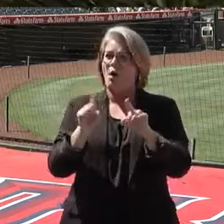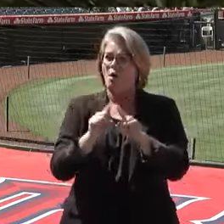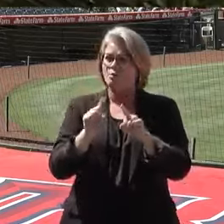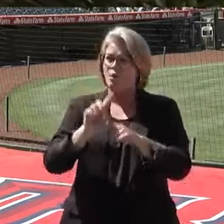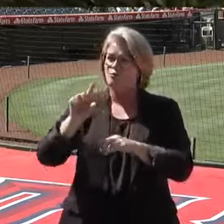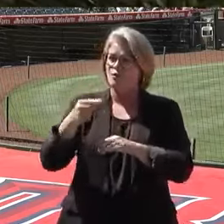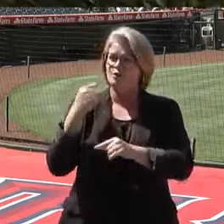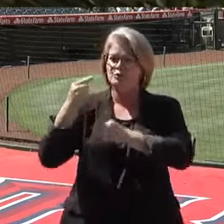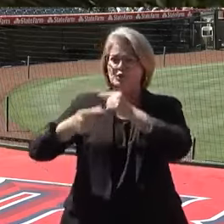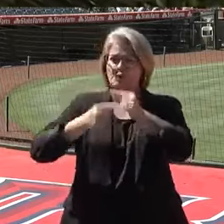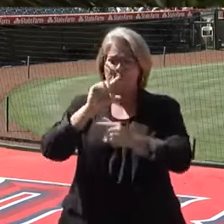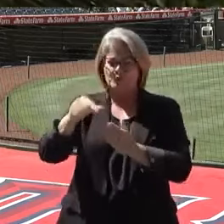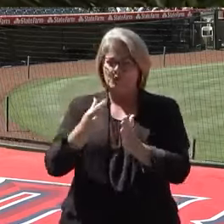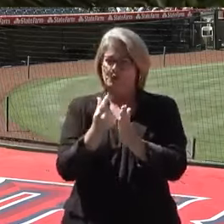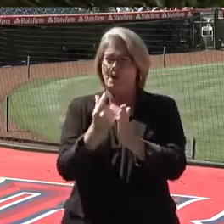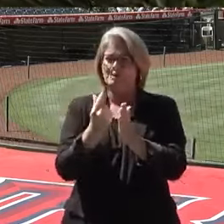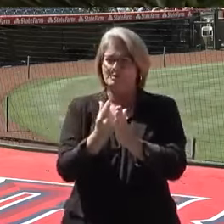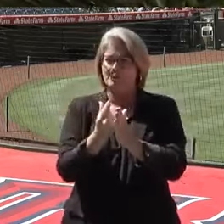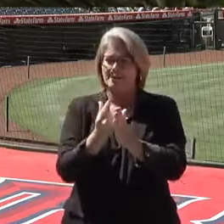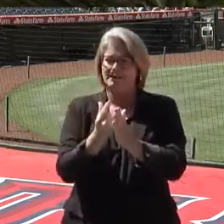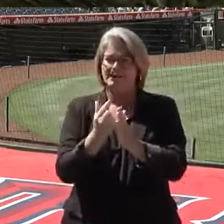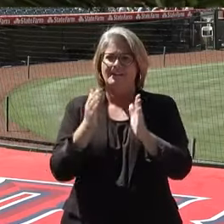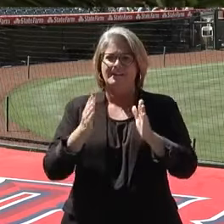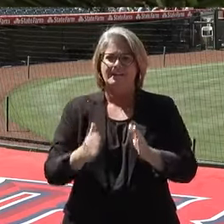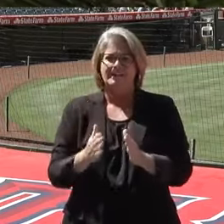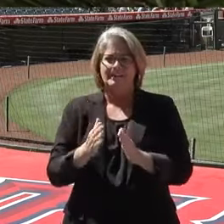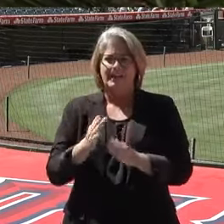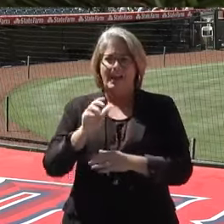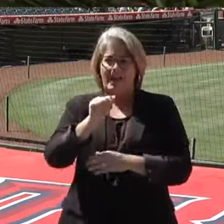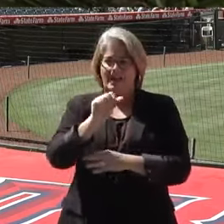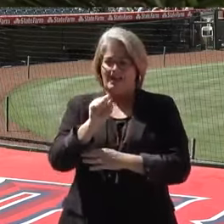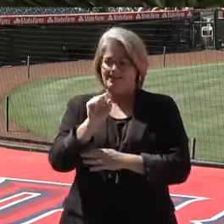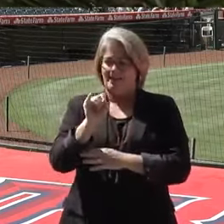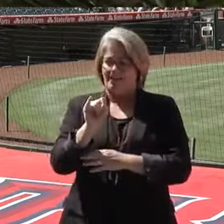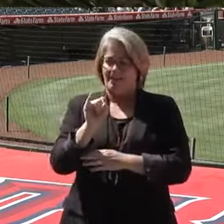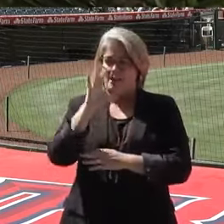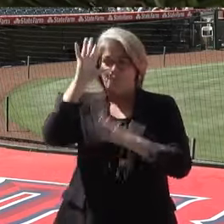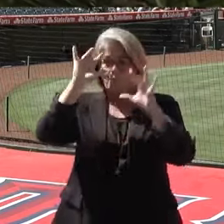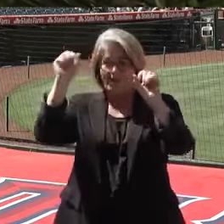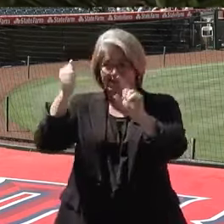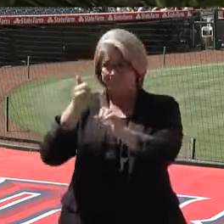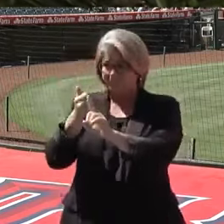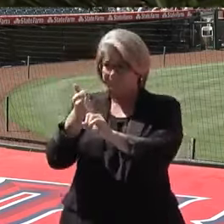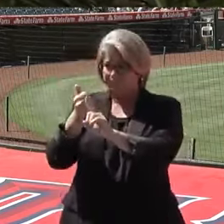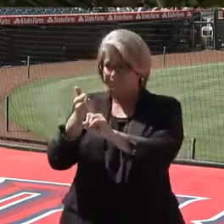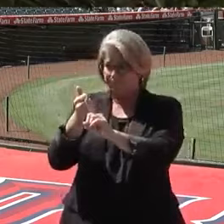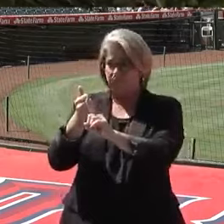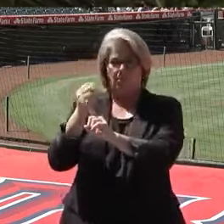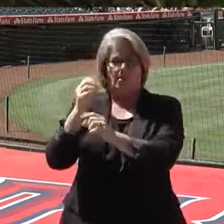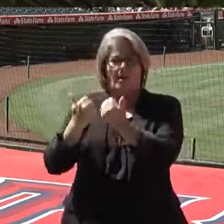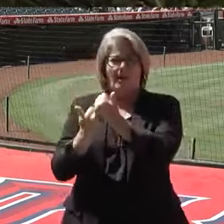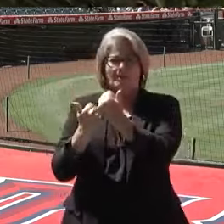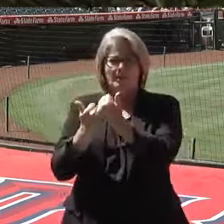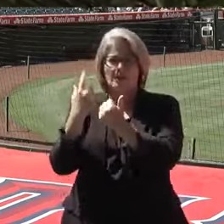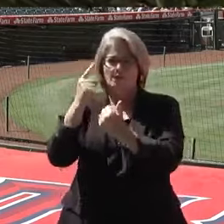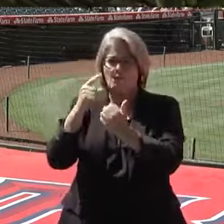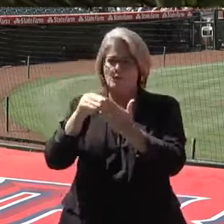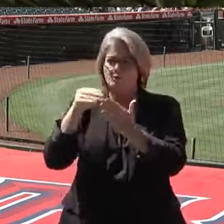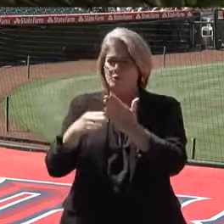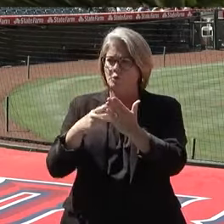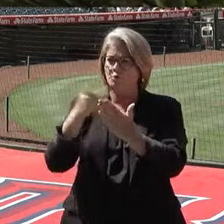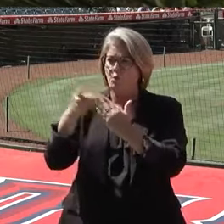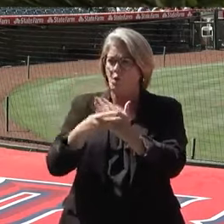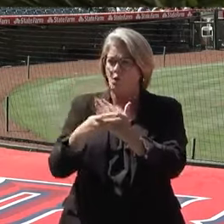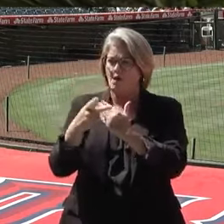today. As ASI president, he has advocated for and created programs such as the Online Student Success